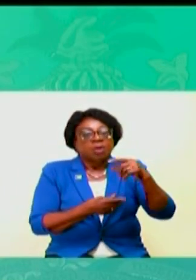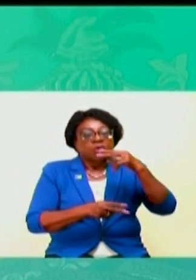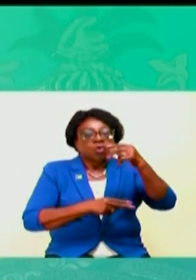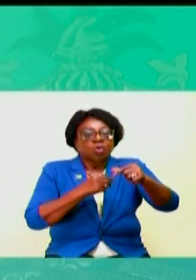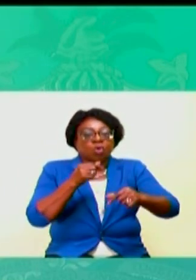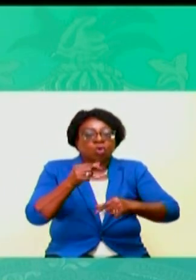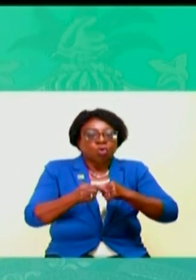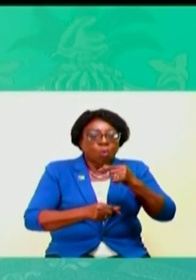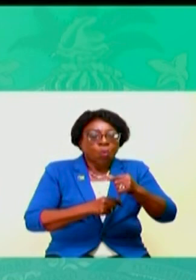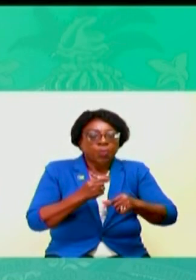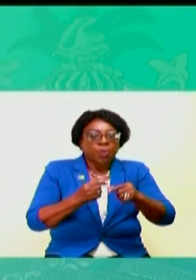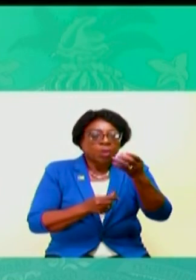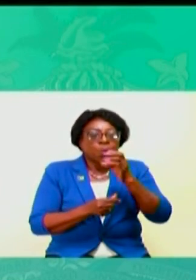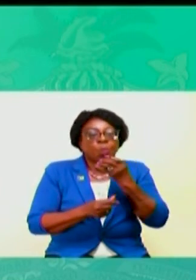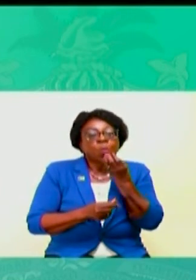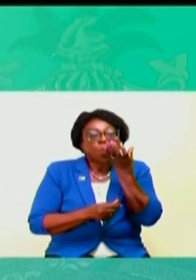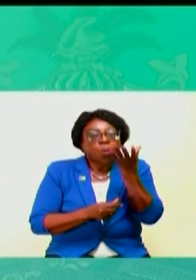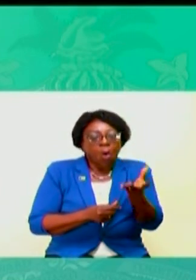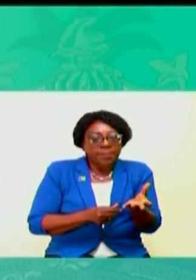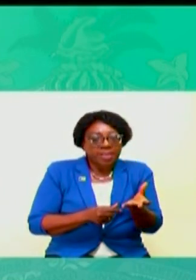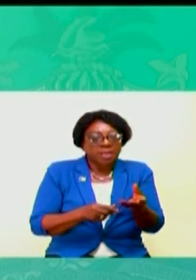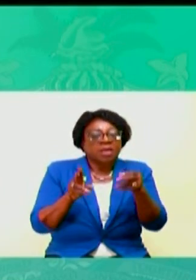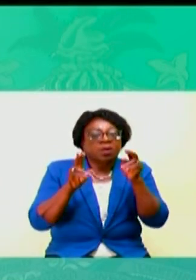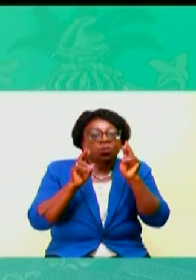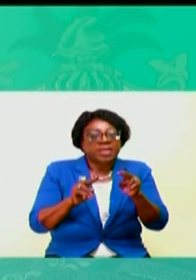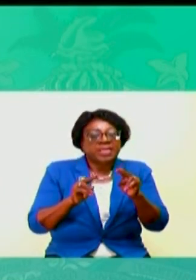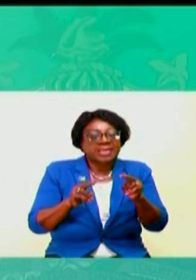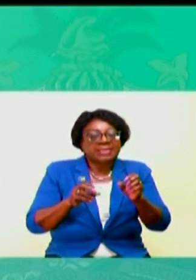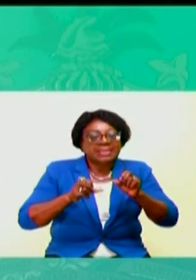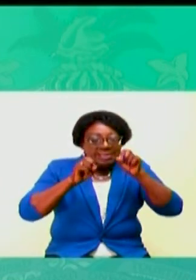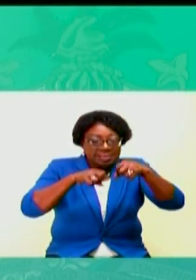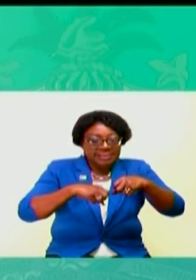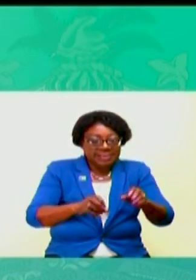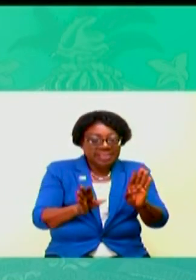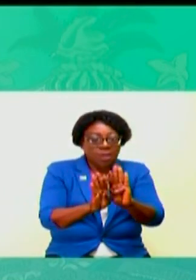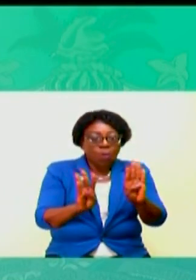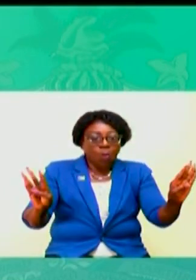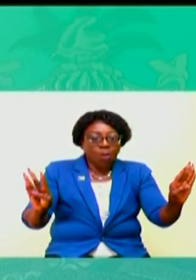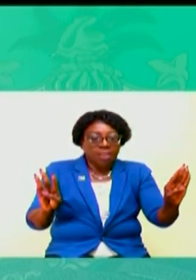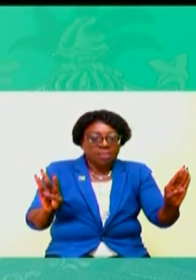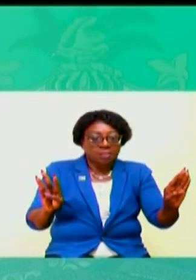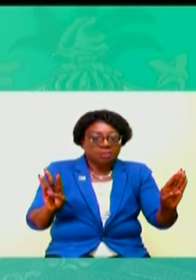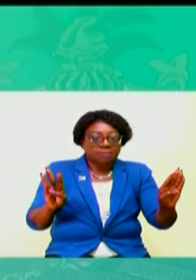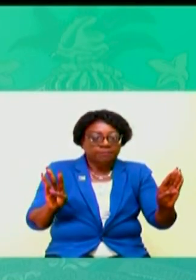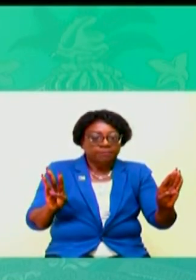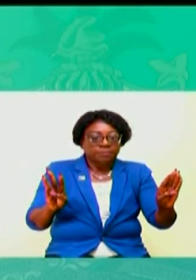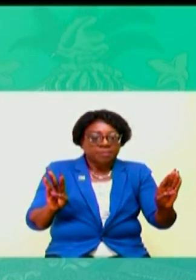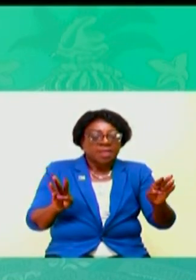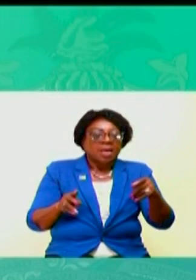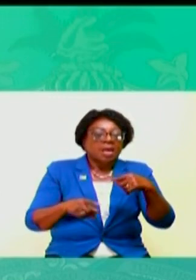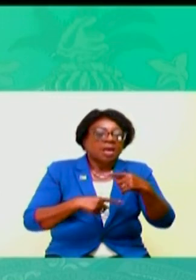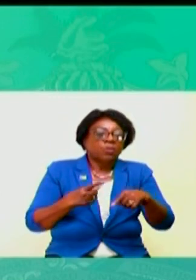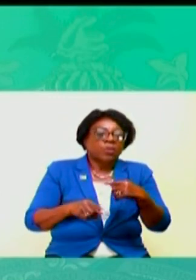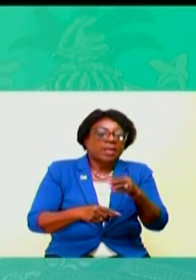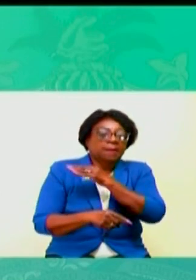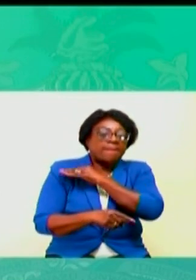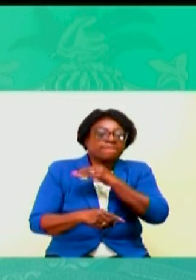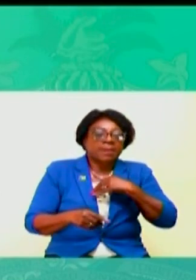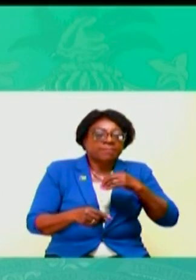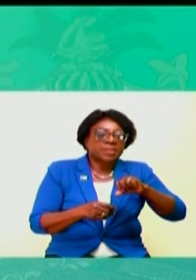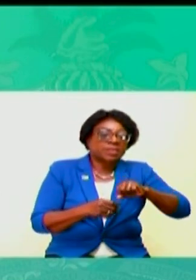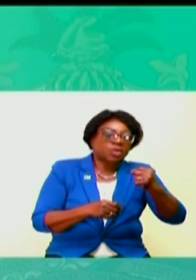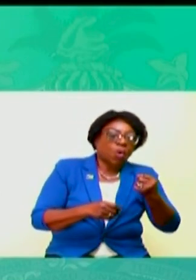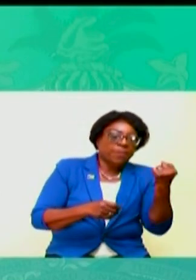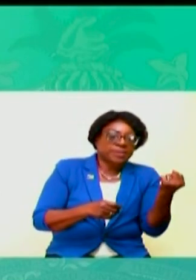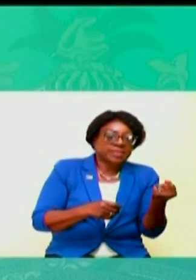resilient infrastructure. There is no easy answer. And when members opposite seek to persuade you that they have a